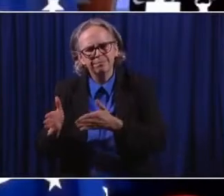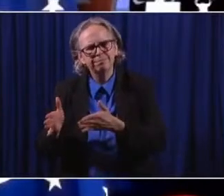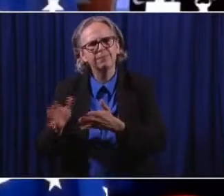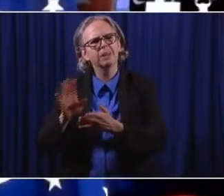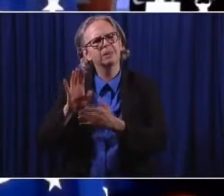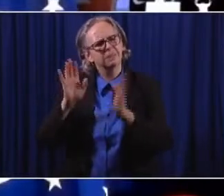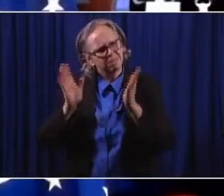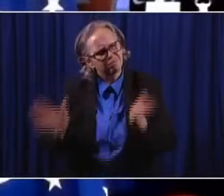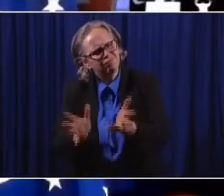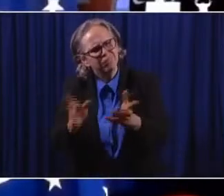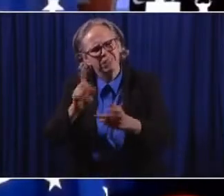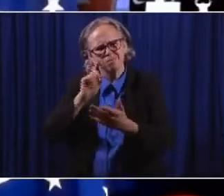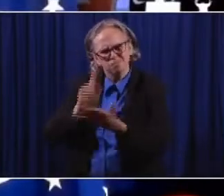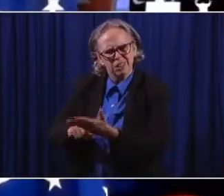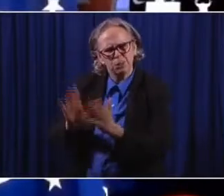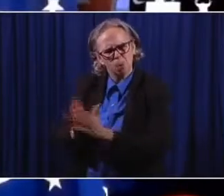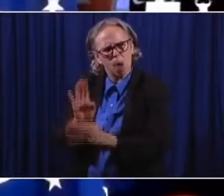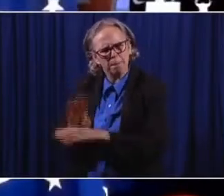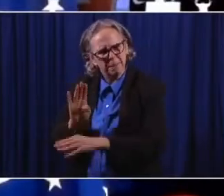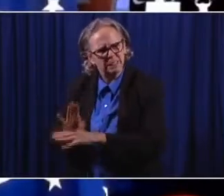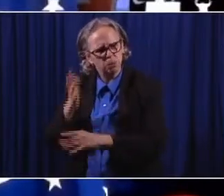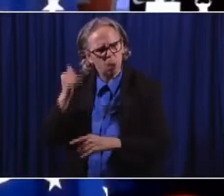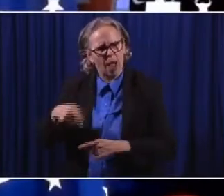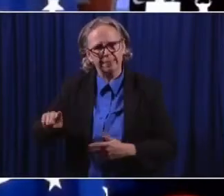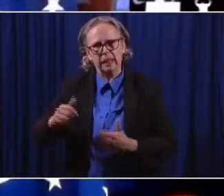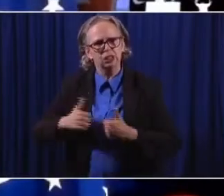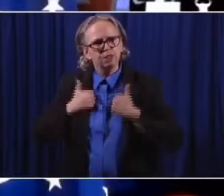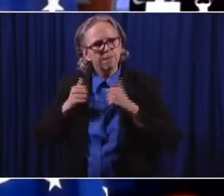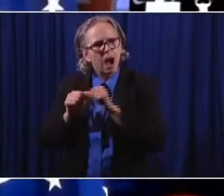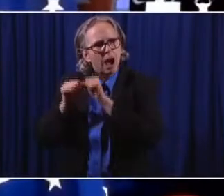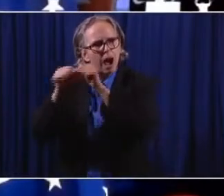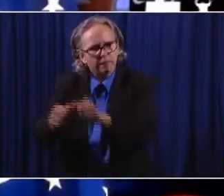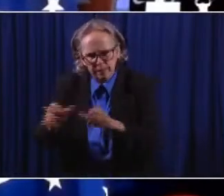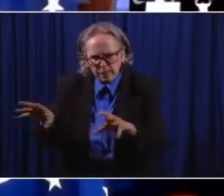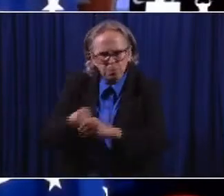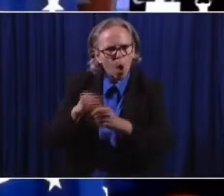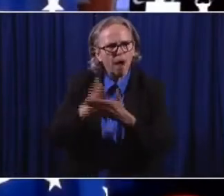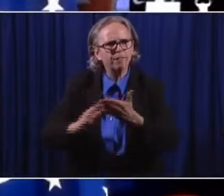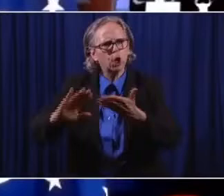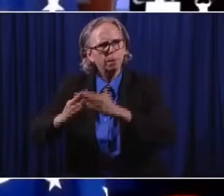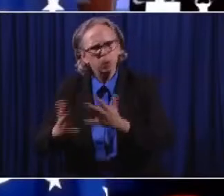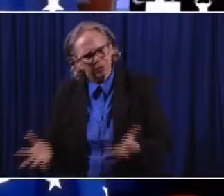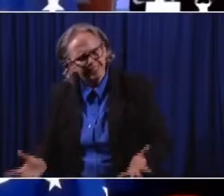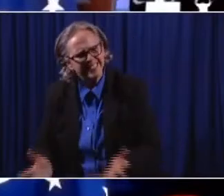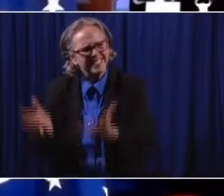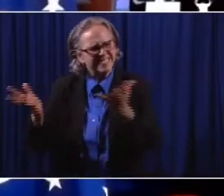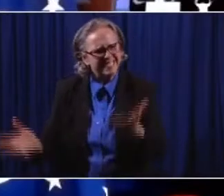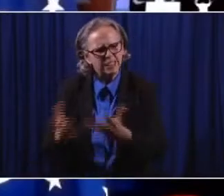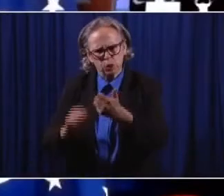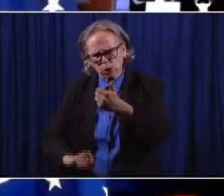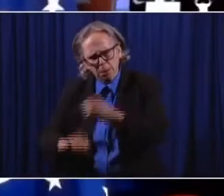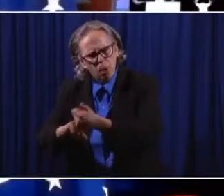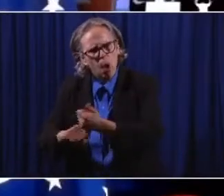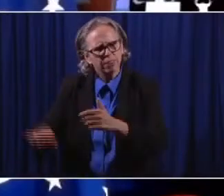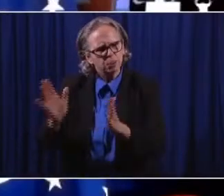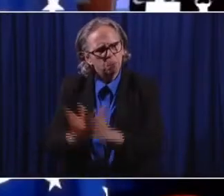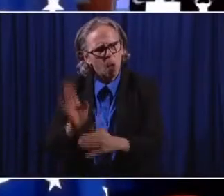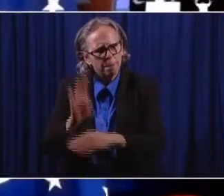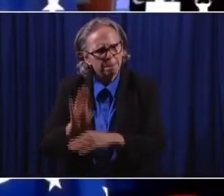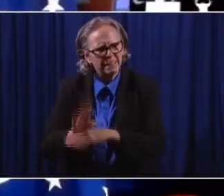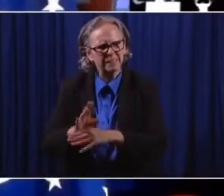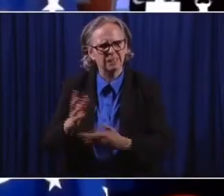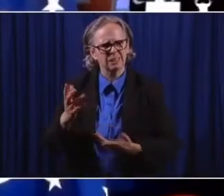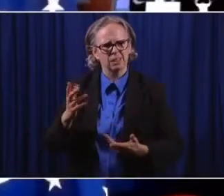community. Typically, 100% of that money gets circulated inside of your community, employing people,